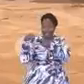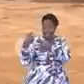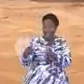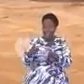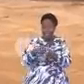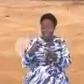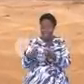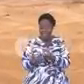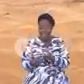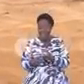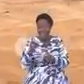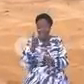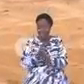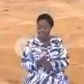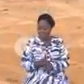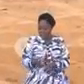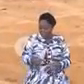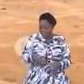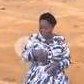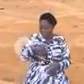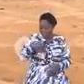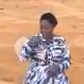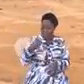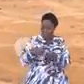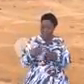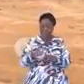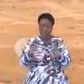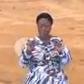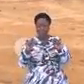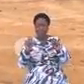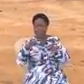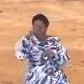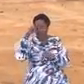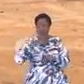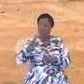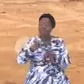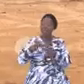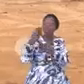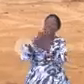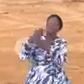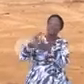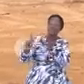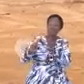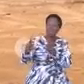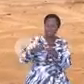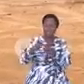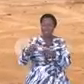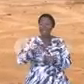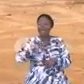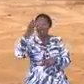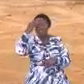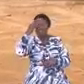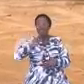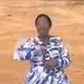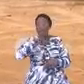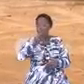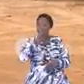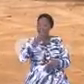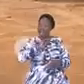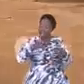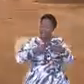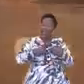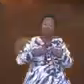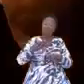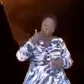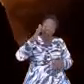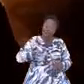God. And they disturb the time when I never let fight. And they disturb. They say, I don't cool. 12 o'clock, 1 o'clock, I know